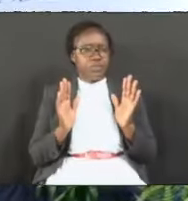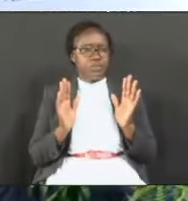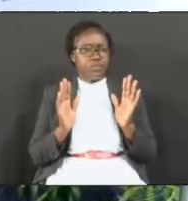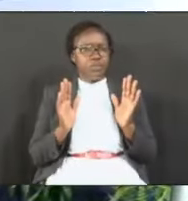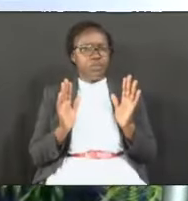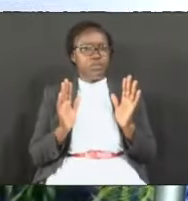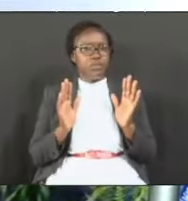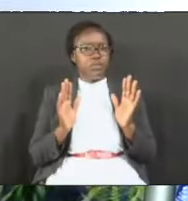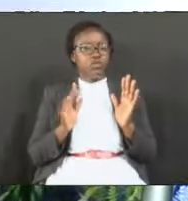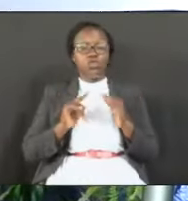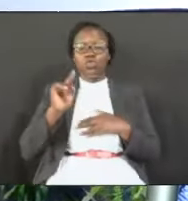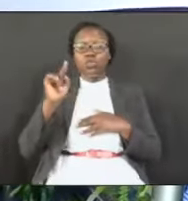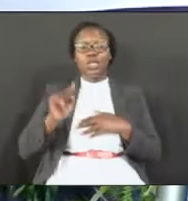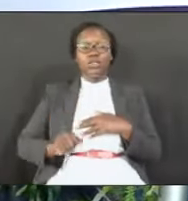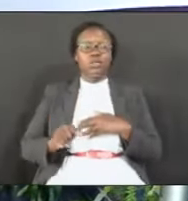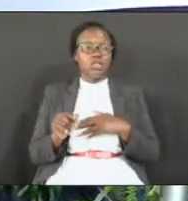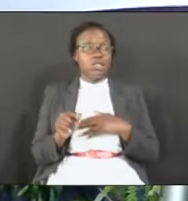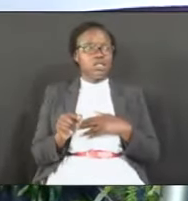You cannot